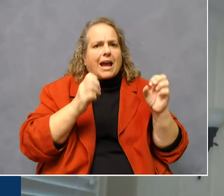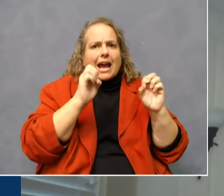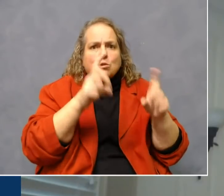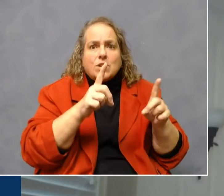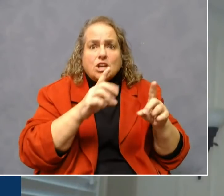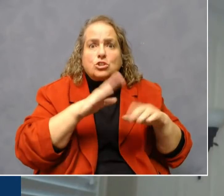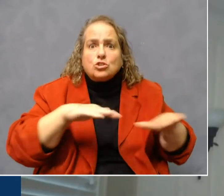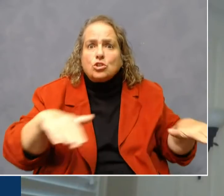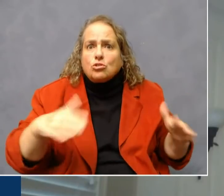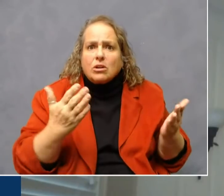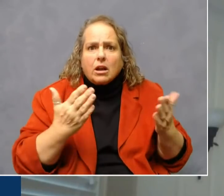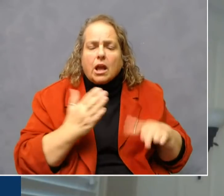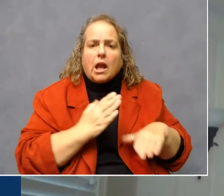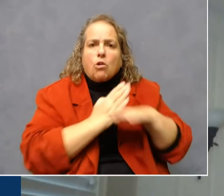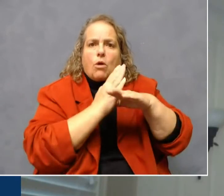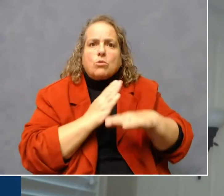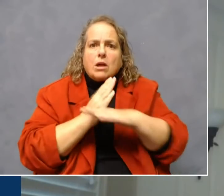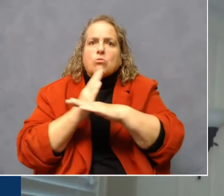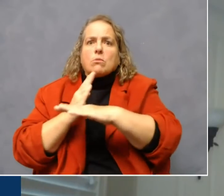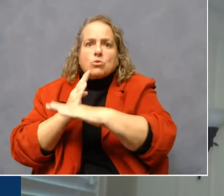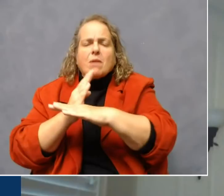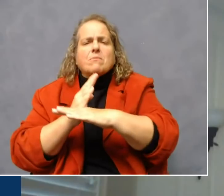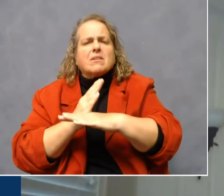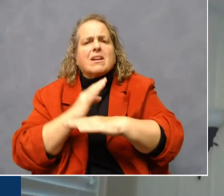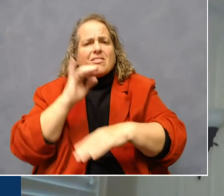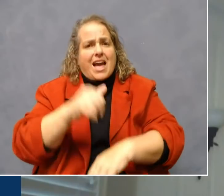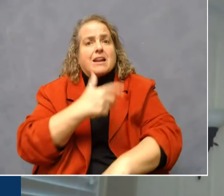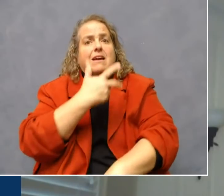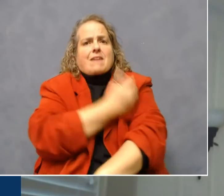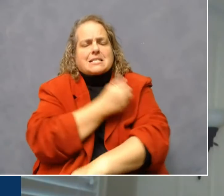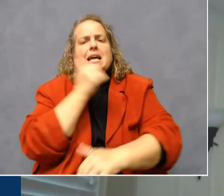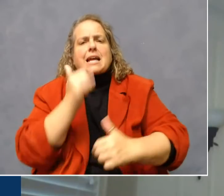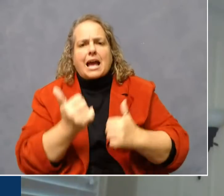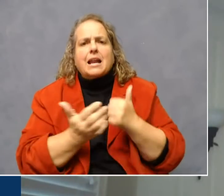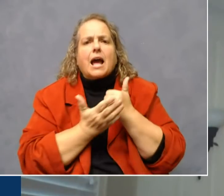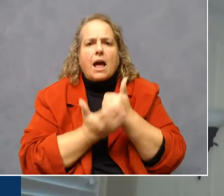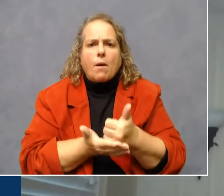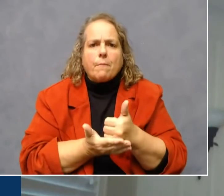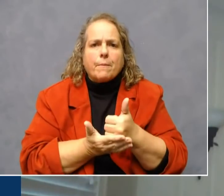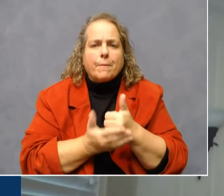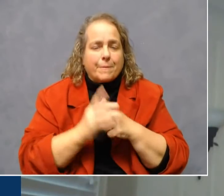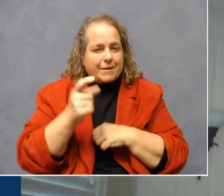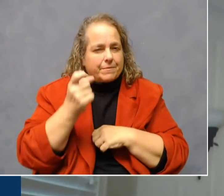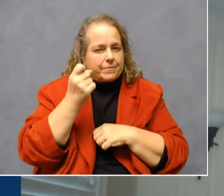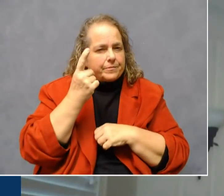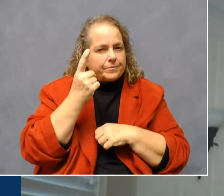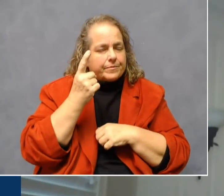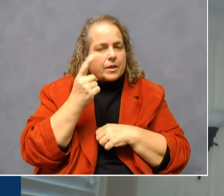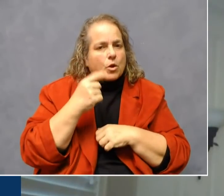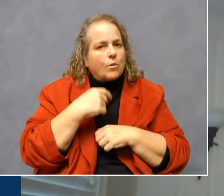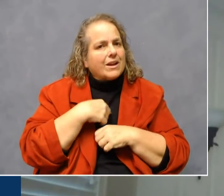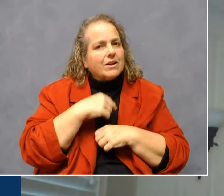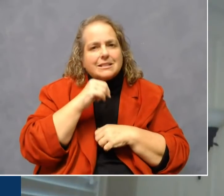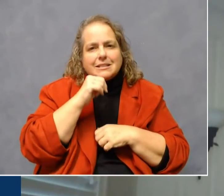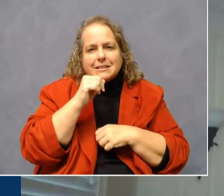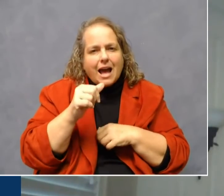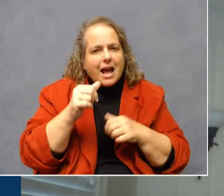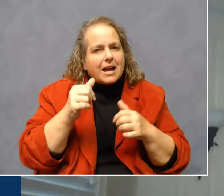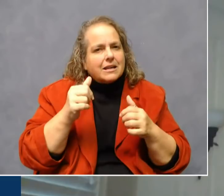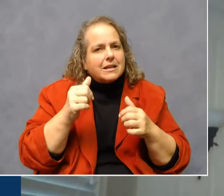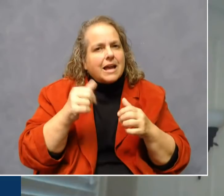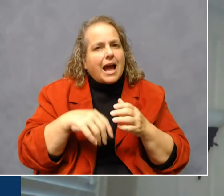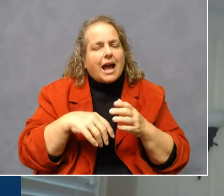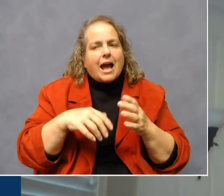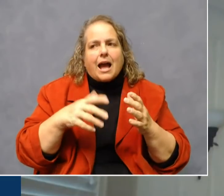different things the vaccine could help with. But we're not out of the woods yet. And so in one of my calls with my fellow state health